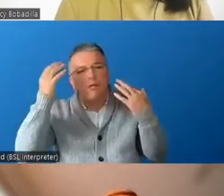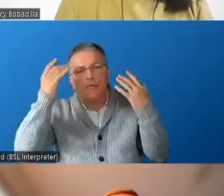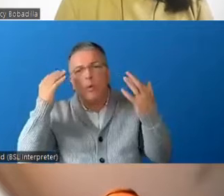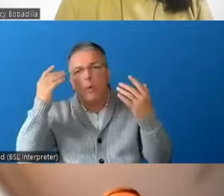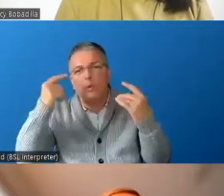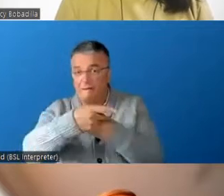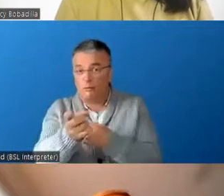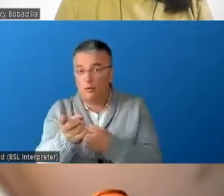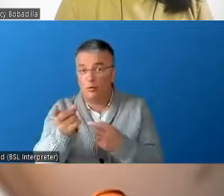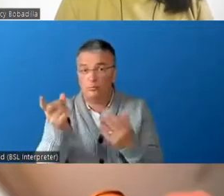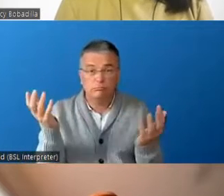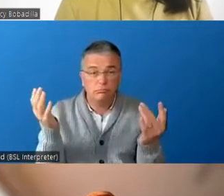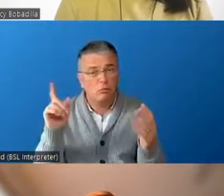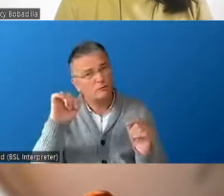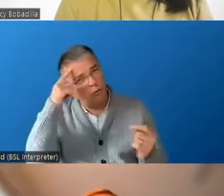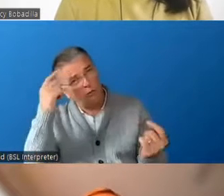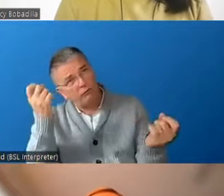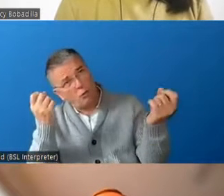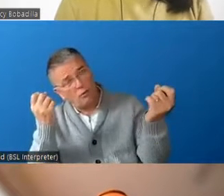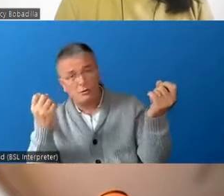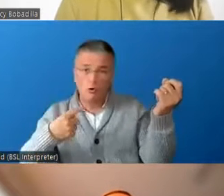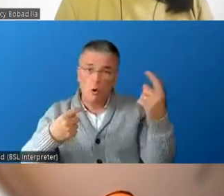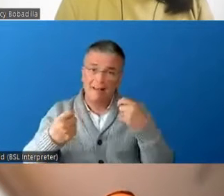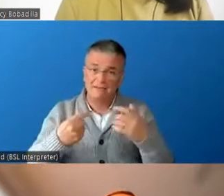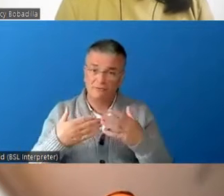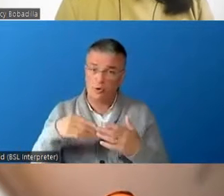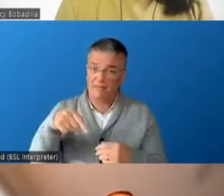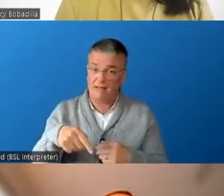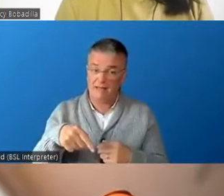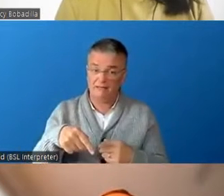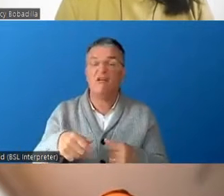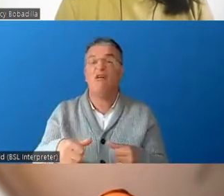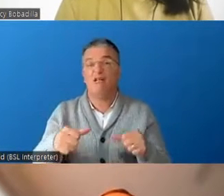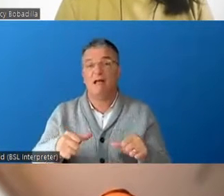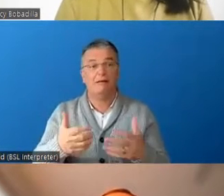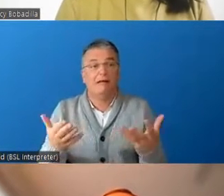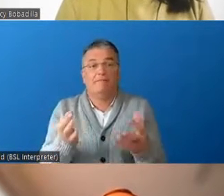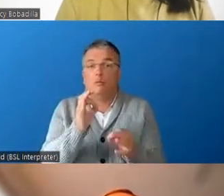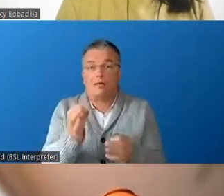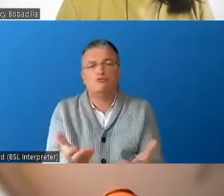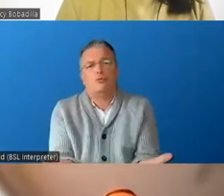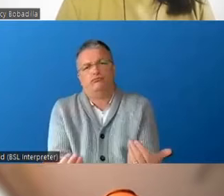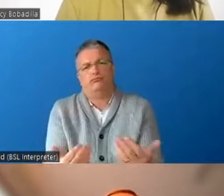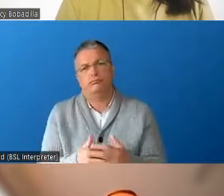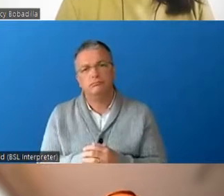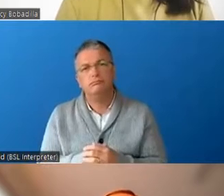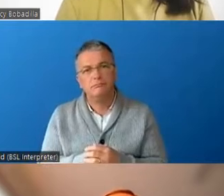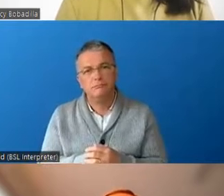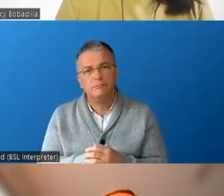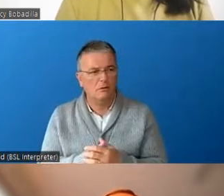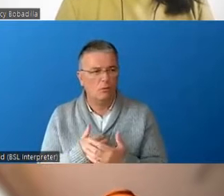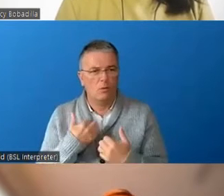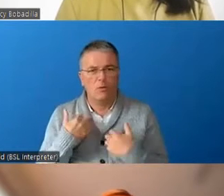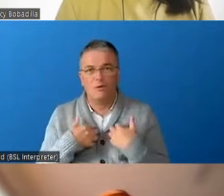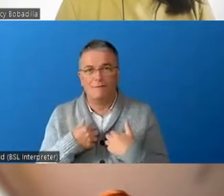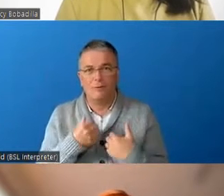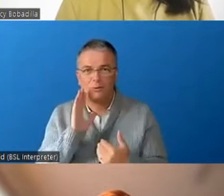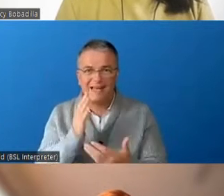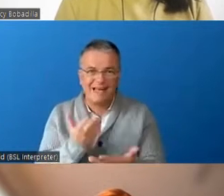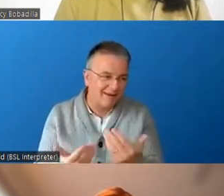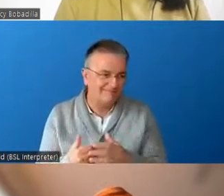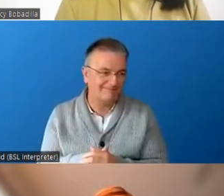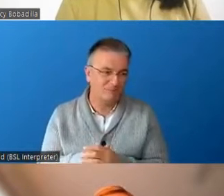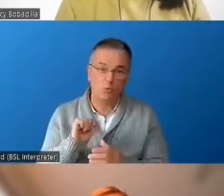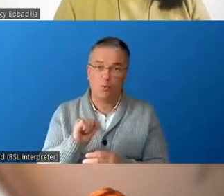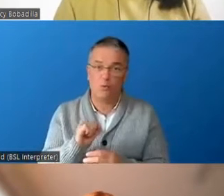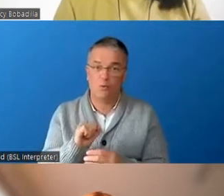from you, what your comments and your thoughts are. And then obviously, if you have questions, we are very much looking forward to